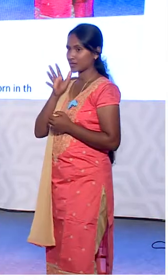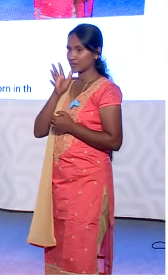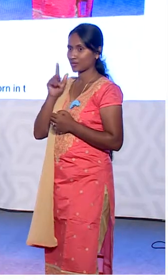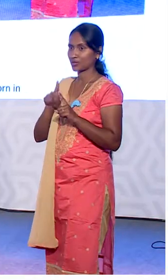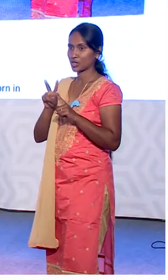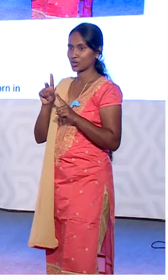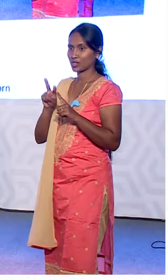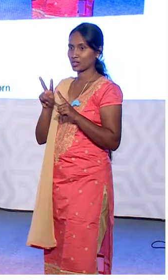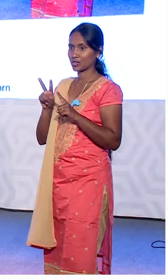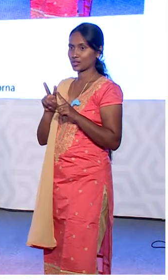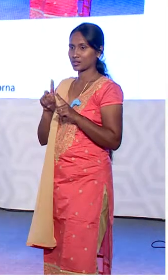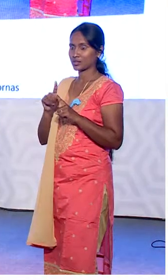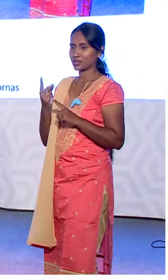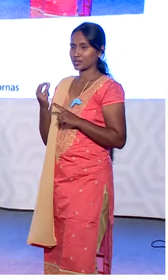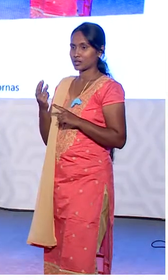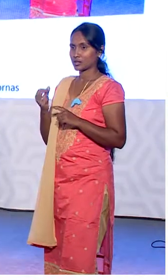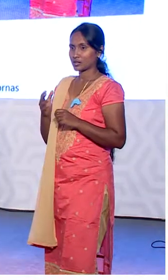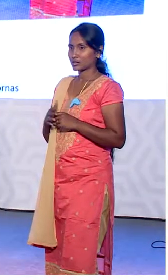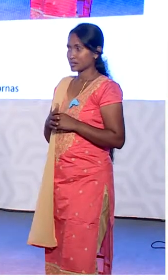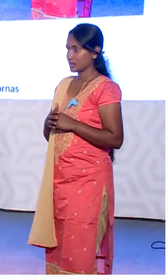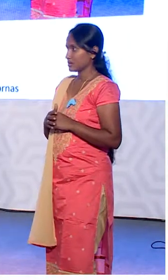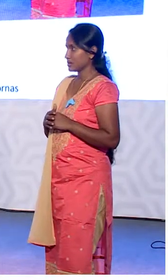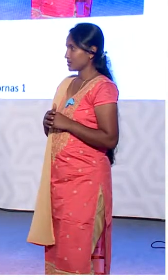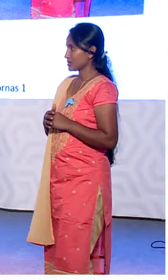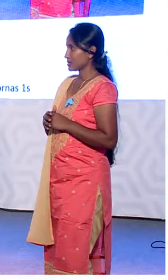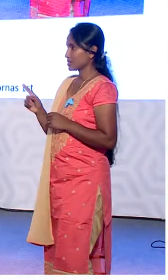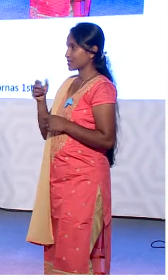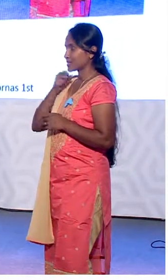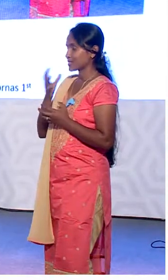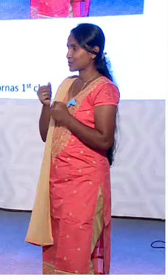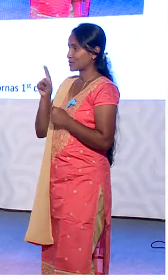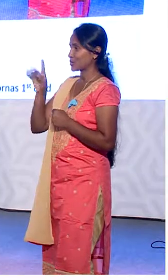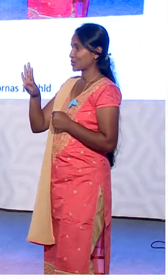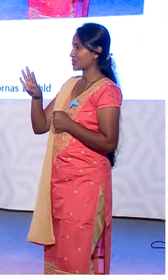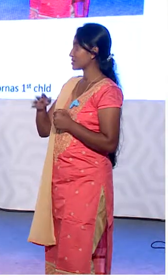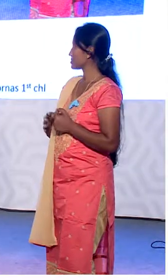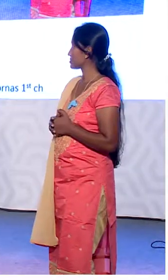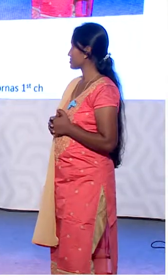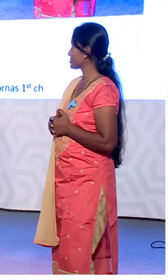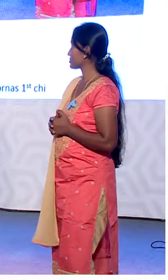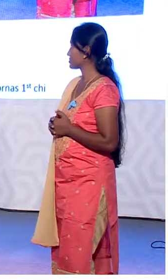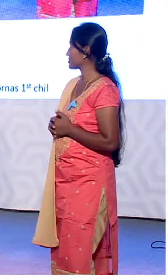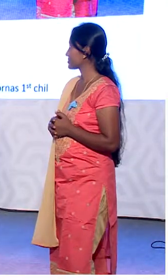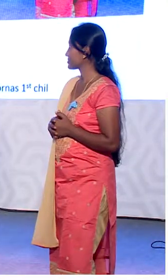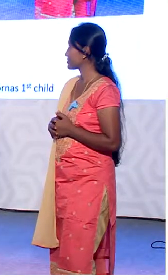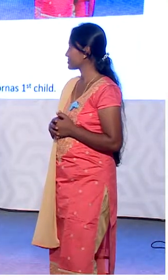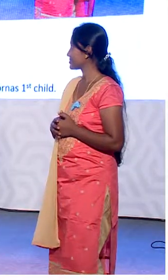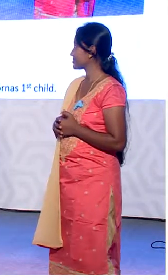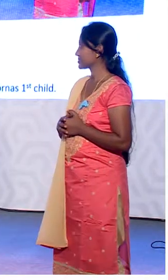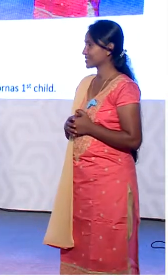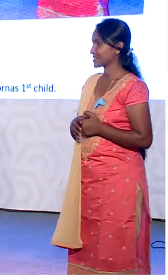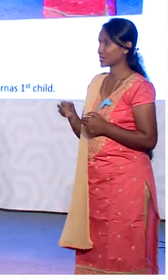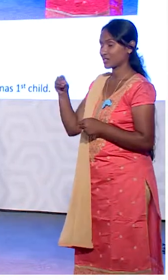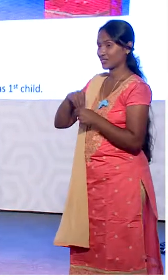12. And she gave birth to me when she was 14. That was considered a late